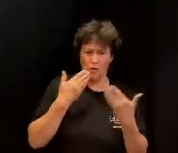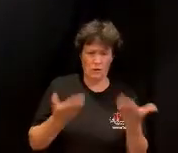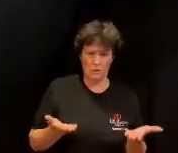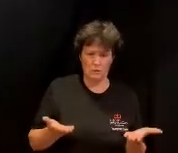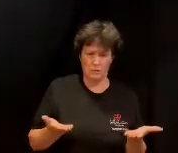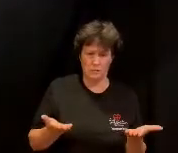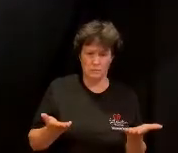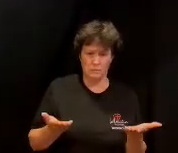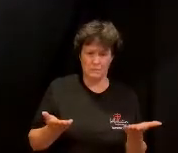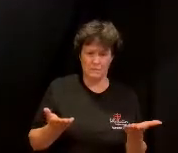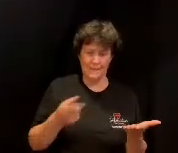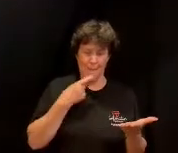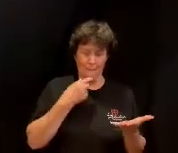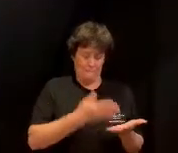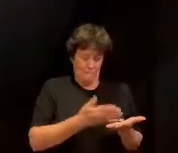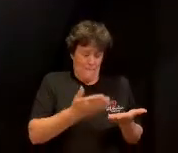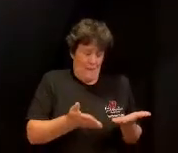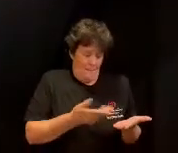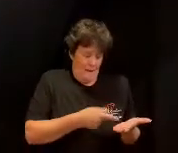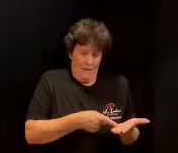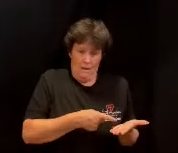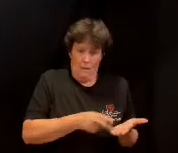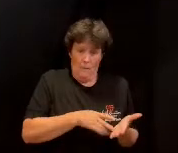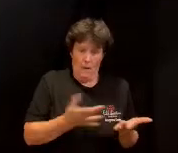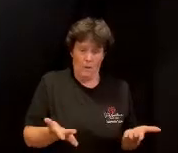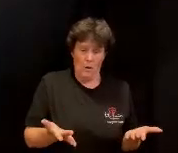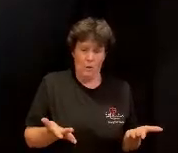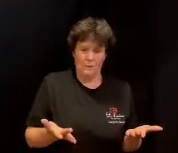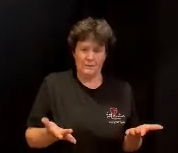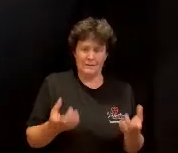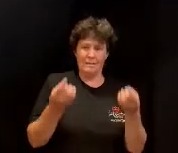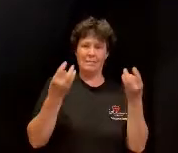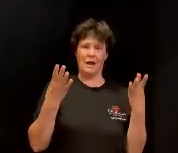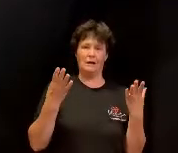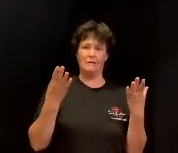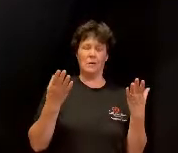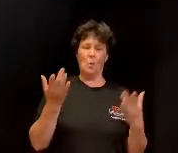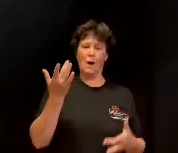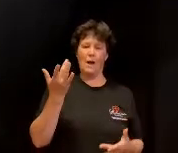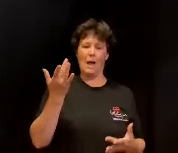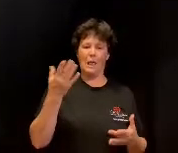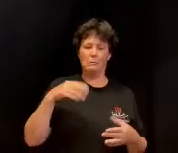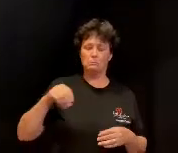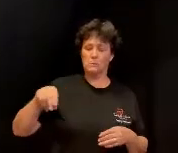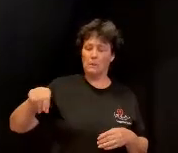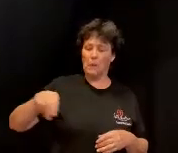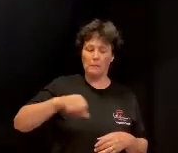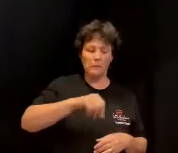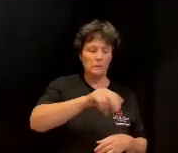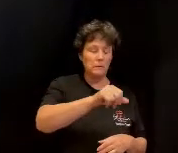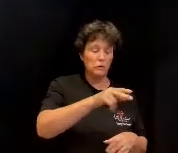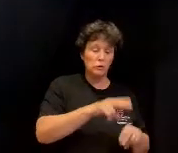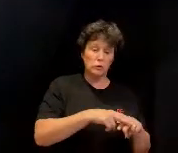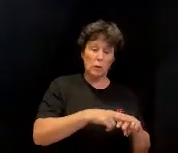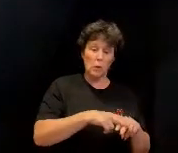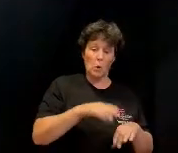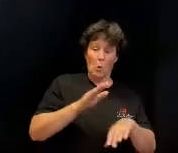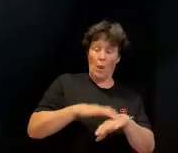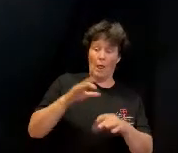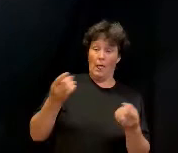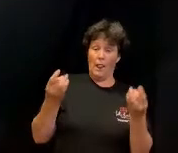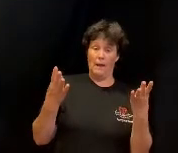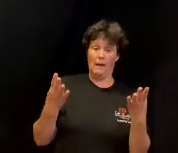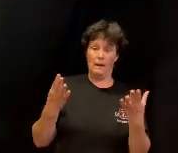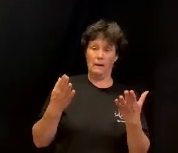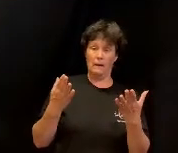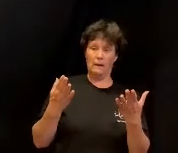mentioned is light. Why? Because you know what? They would actually sprinkle salt onto light in order to cause it to